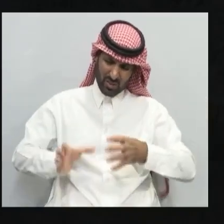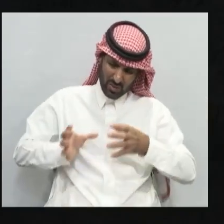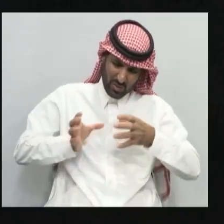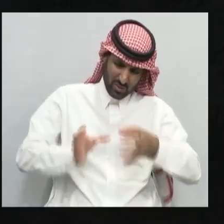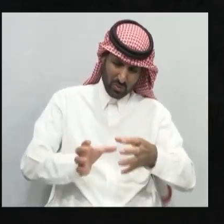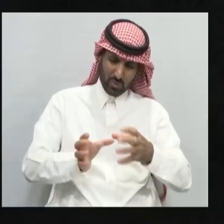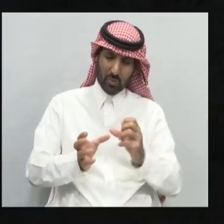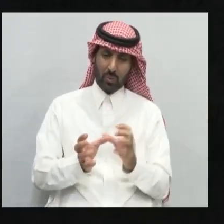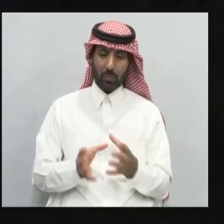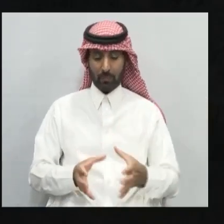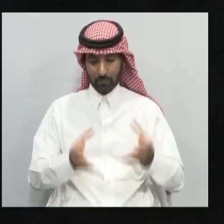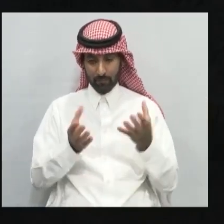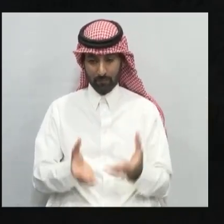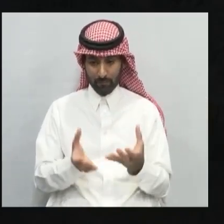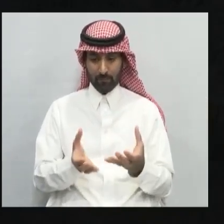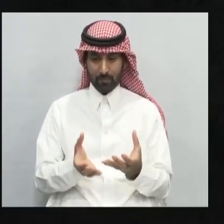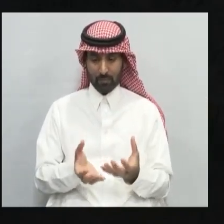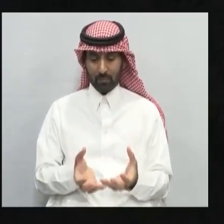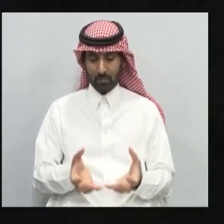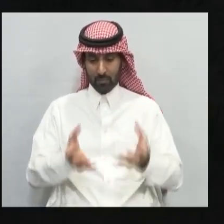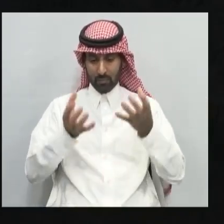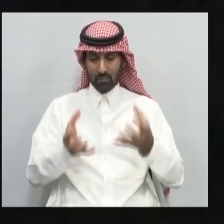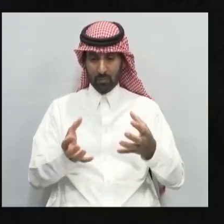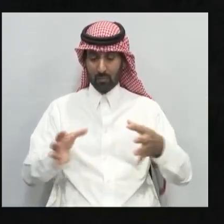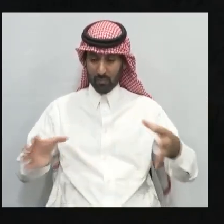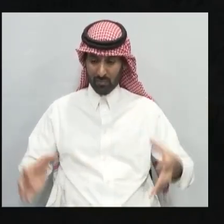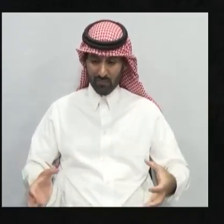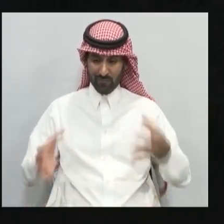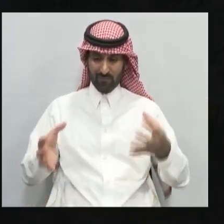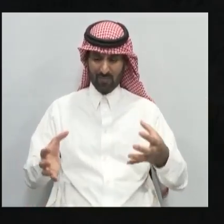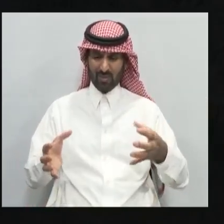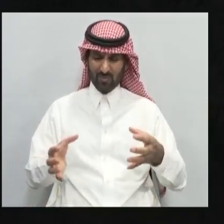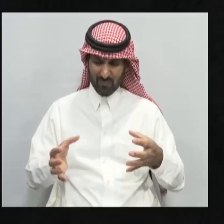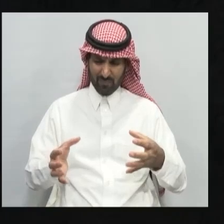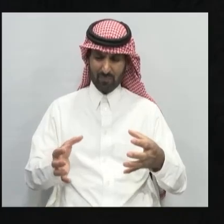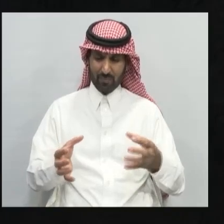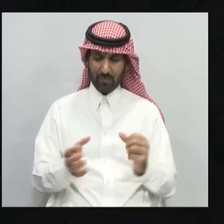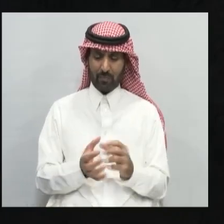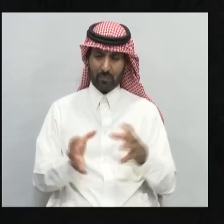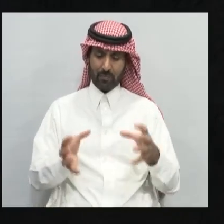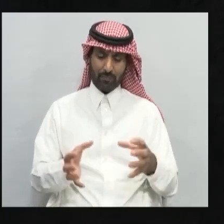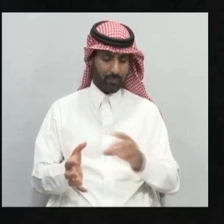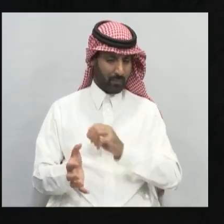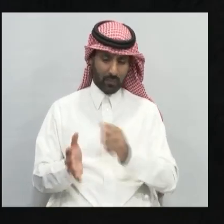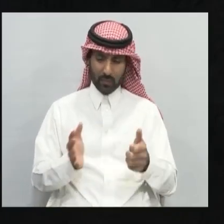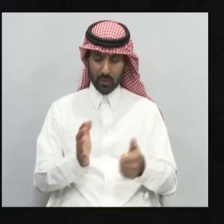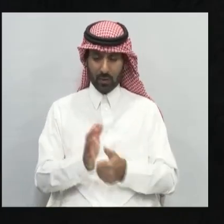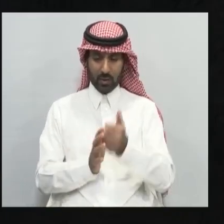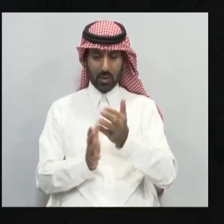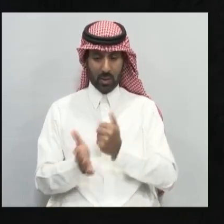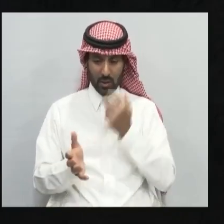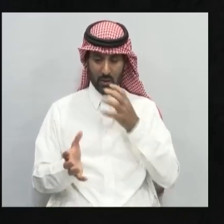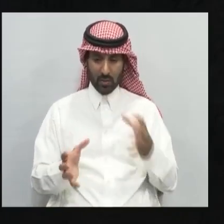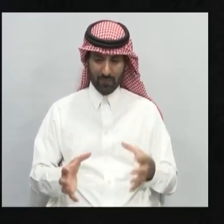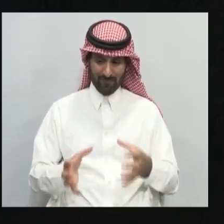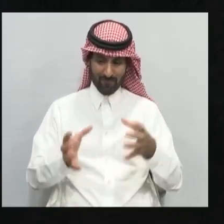heavy loads. The loads which are heavy, maybe the rocks, they wouldn't be able to move it from one place to the other. Our